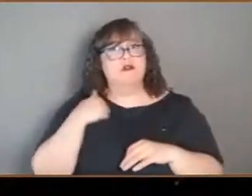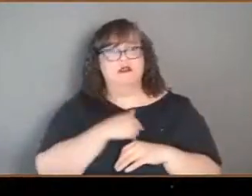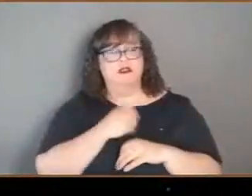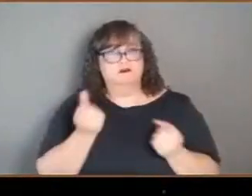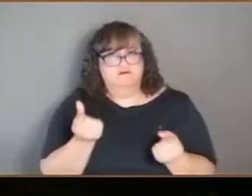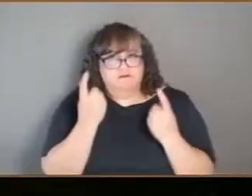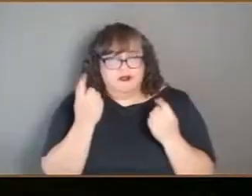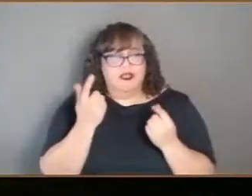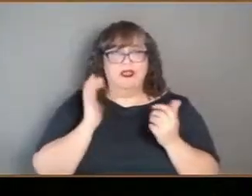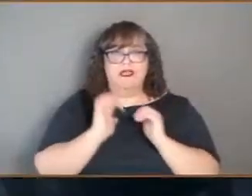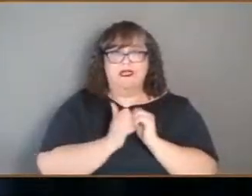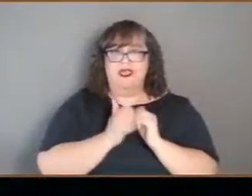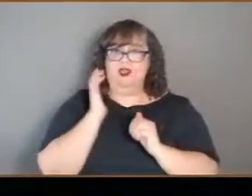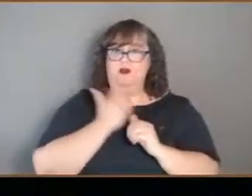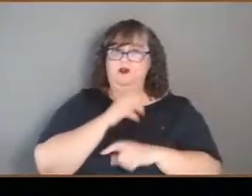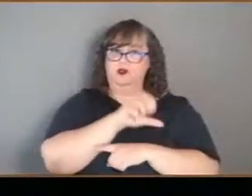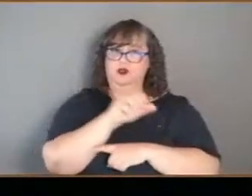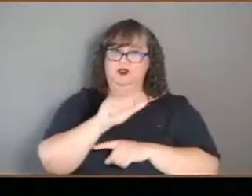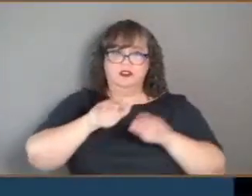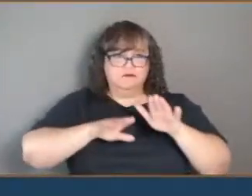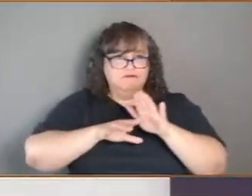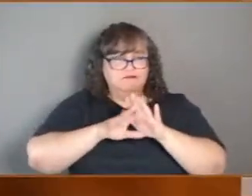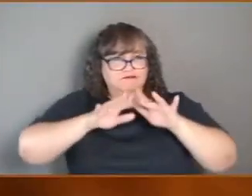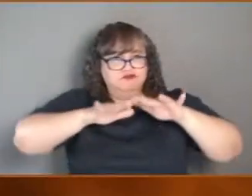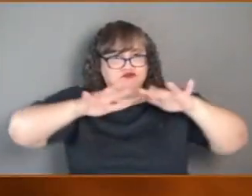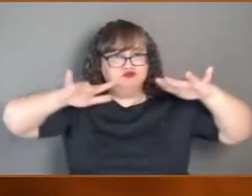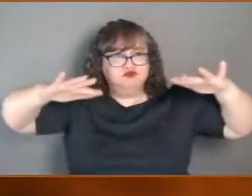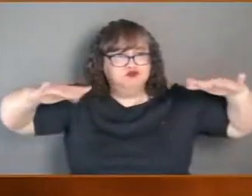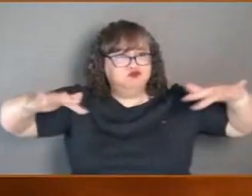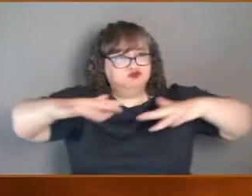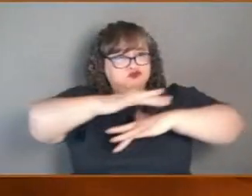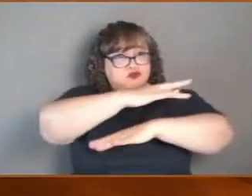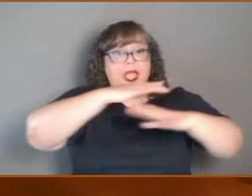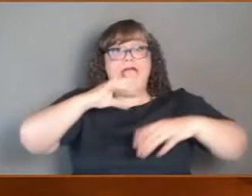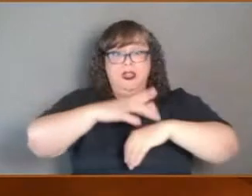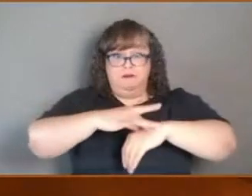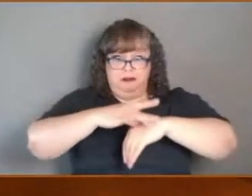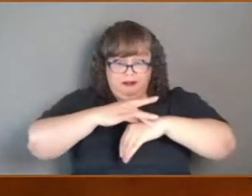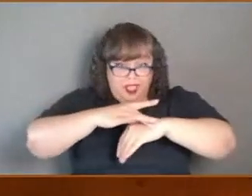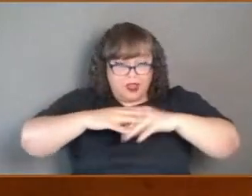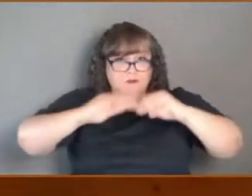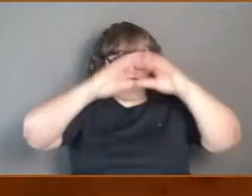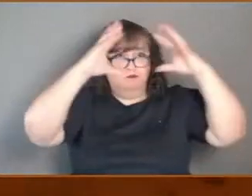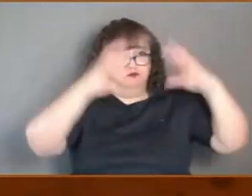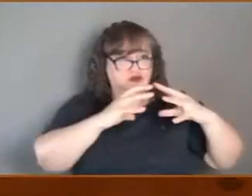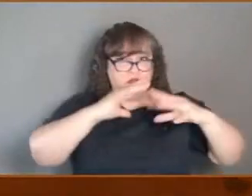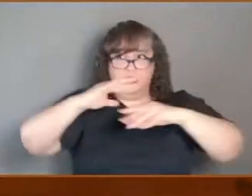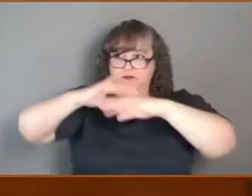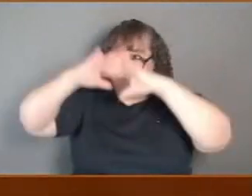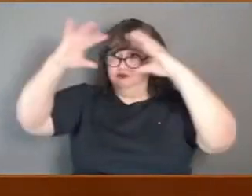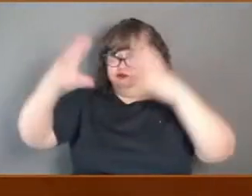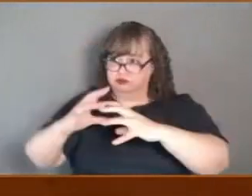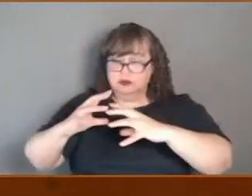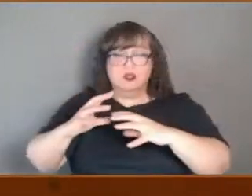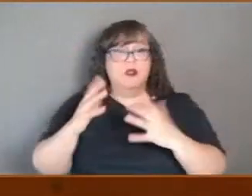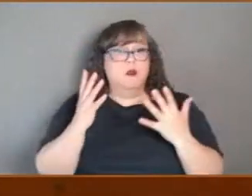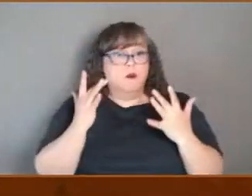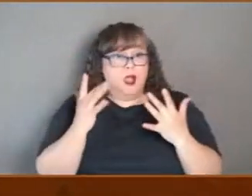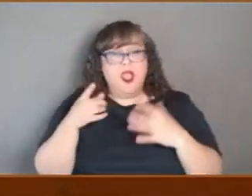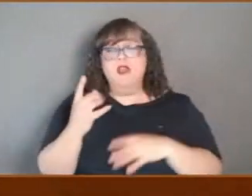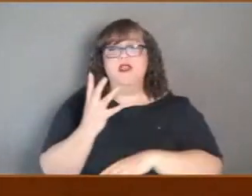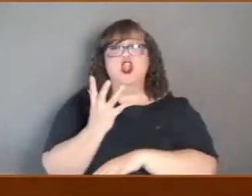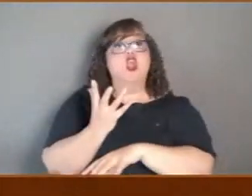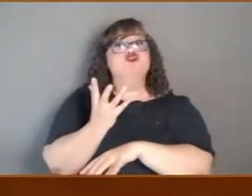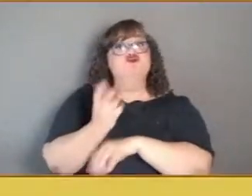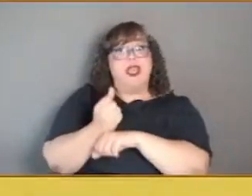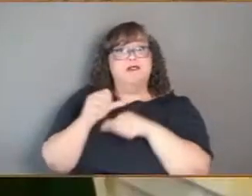and understanding the evolution of the planets, because they have remained gravitationally stable for over